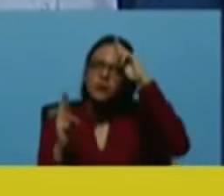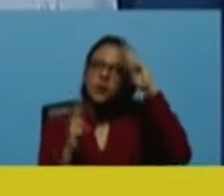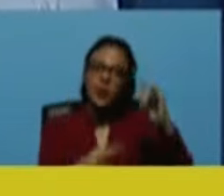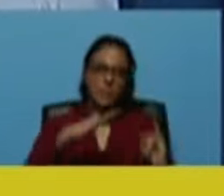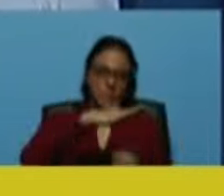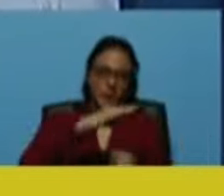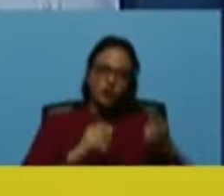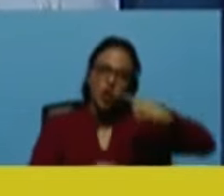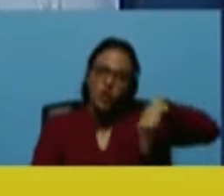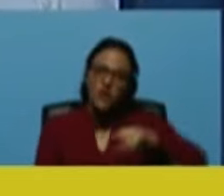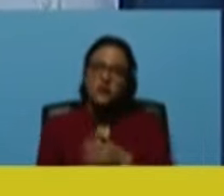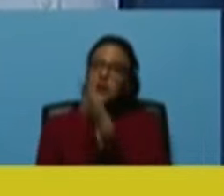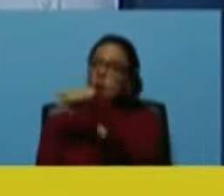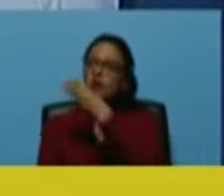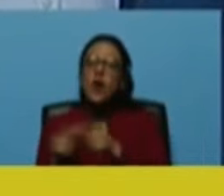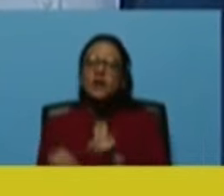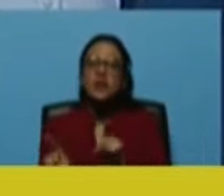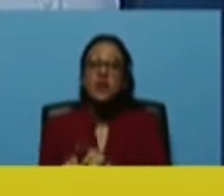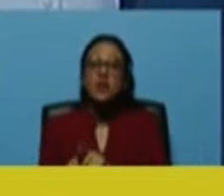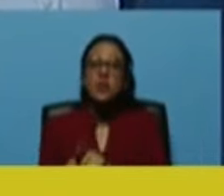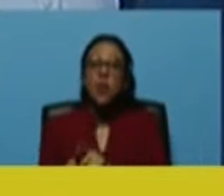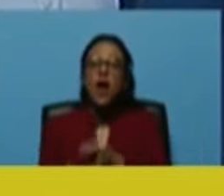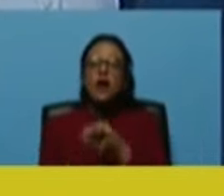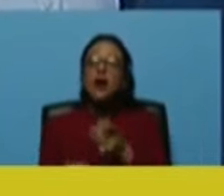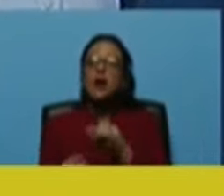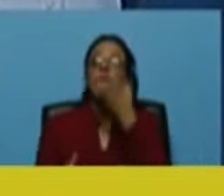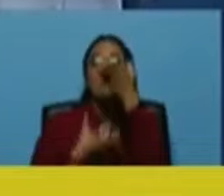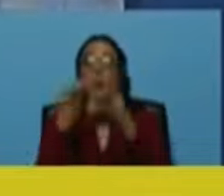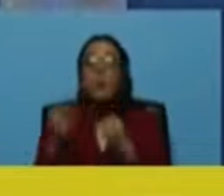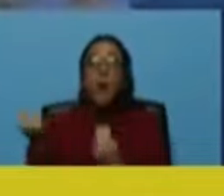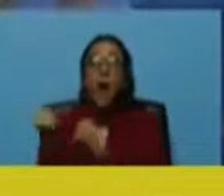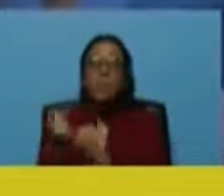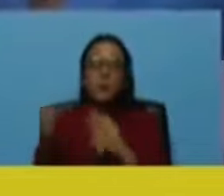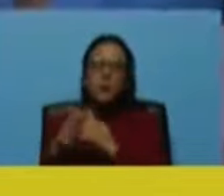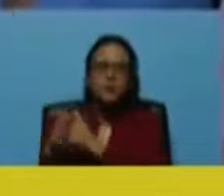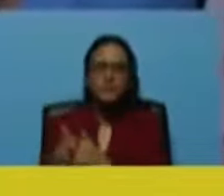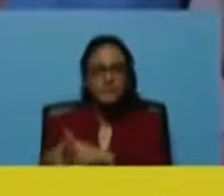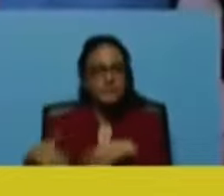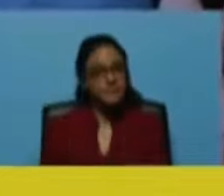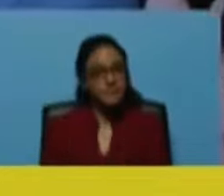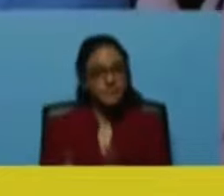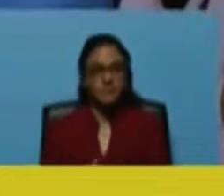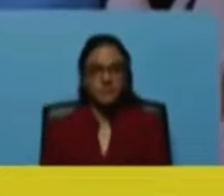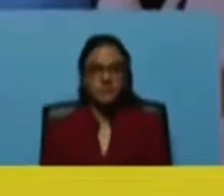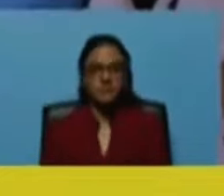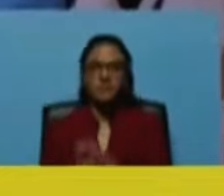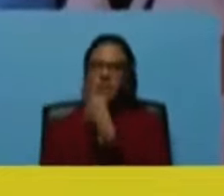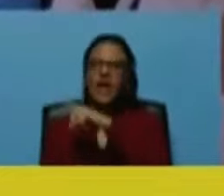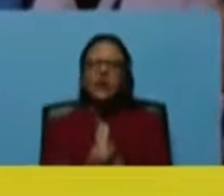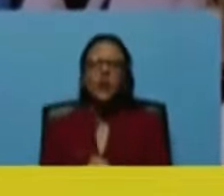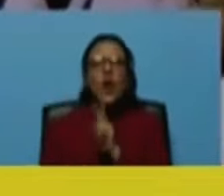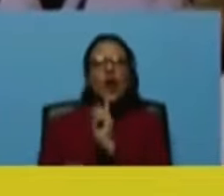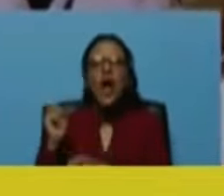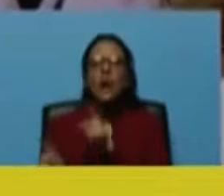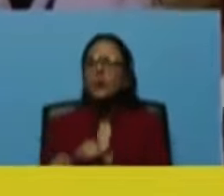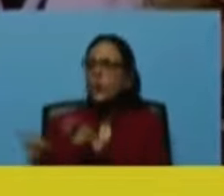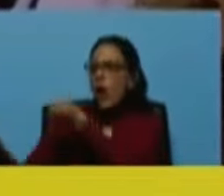have been requesting these ministers who are spokespersons of the